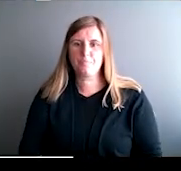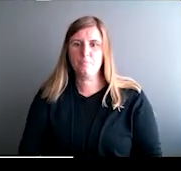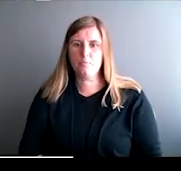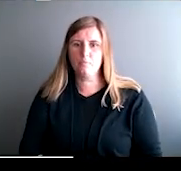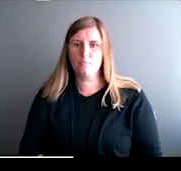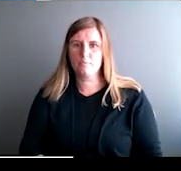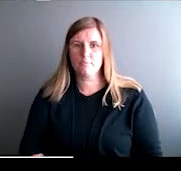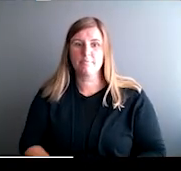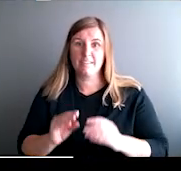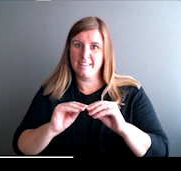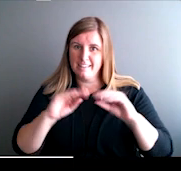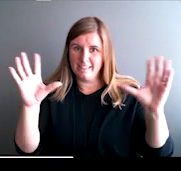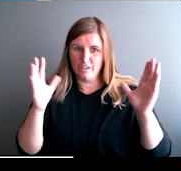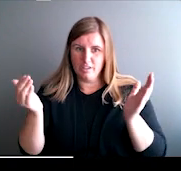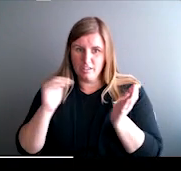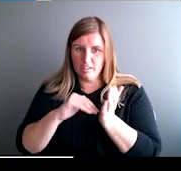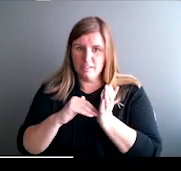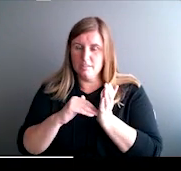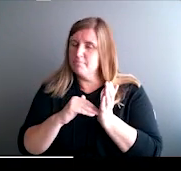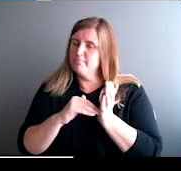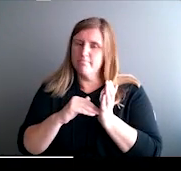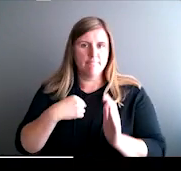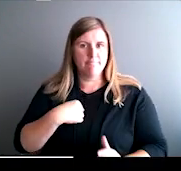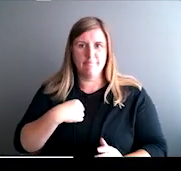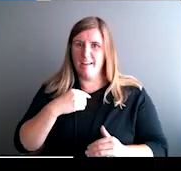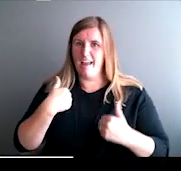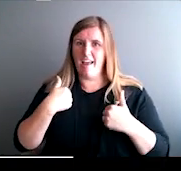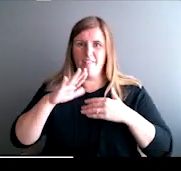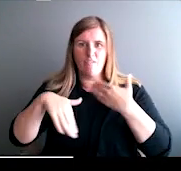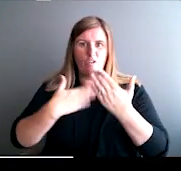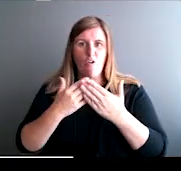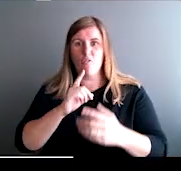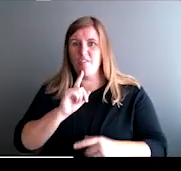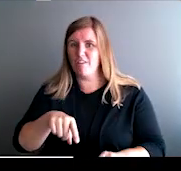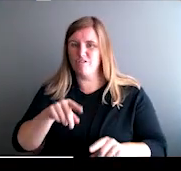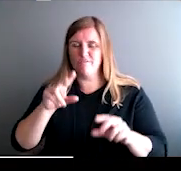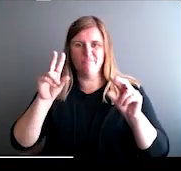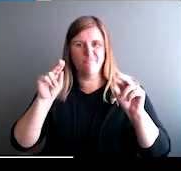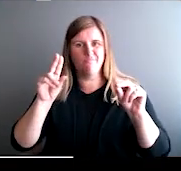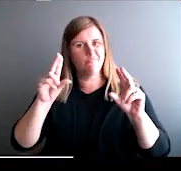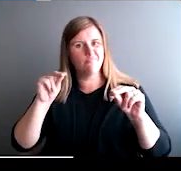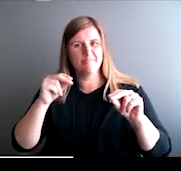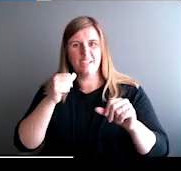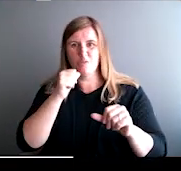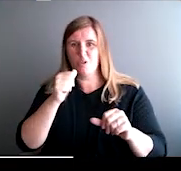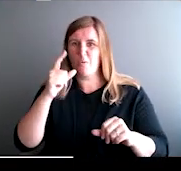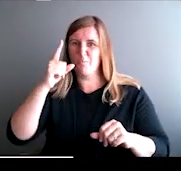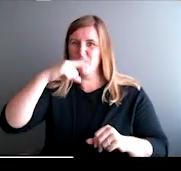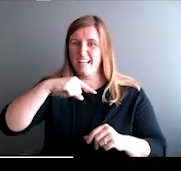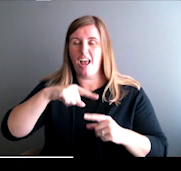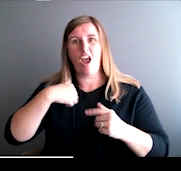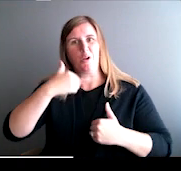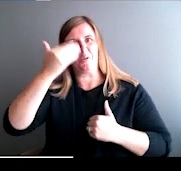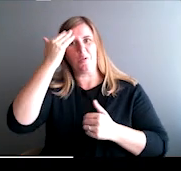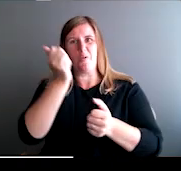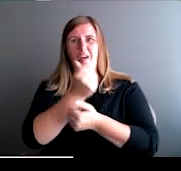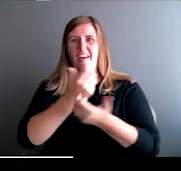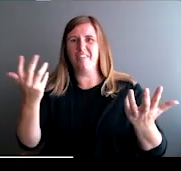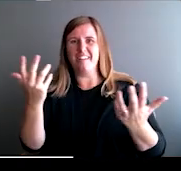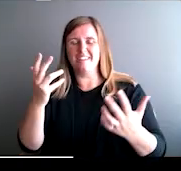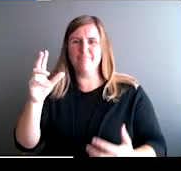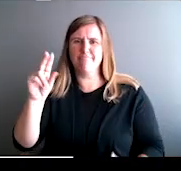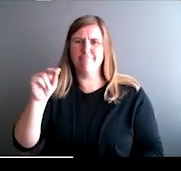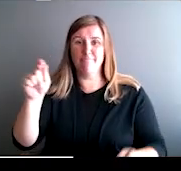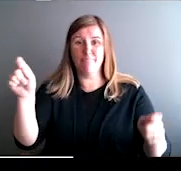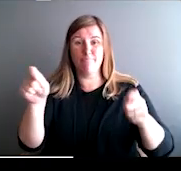I do want to be clear, I do not have all the answers. I don't pretend to know everything. I can't simply wave a